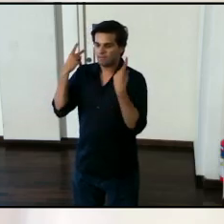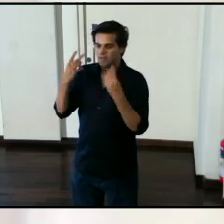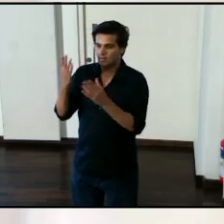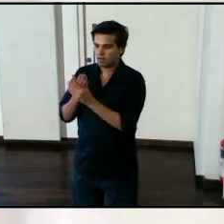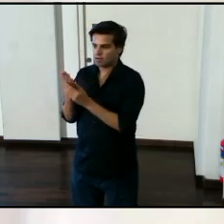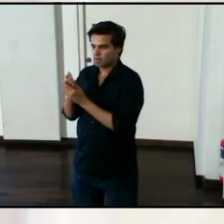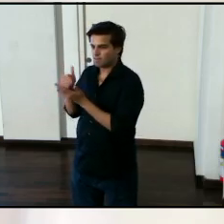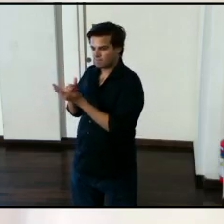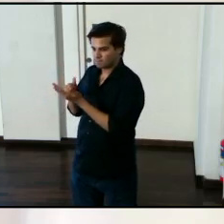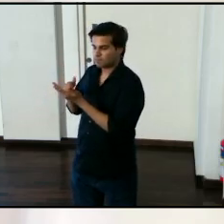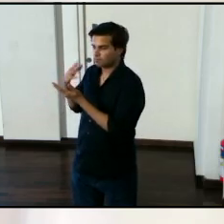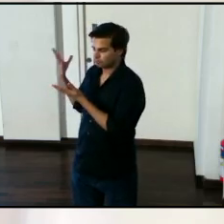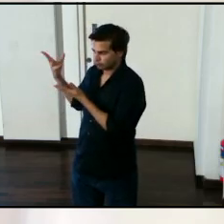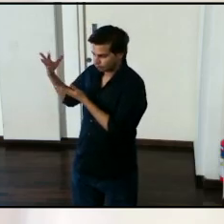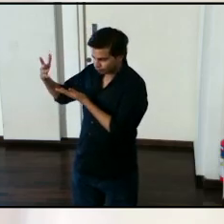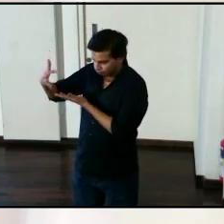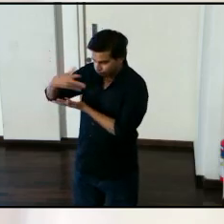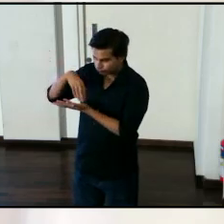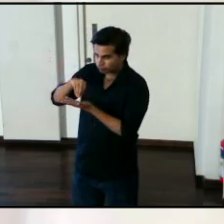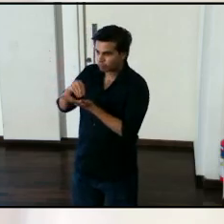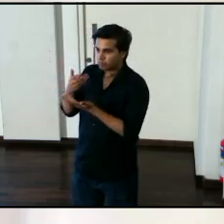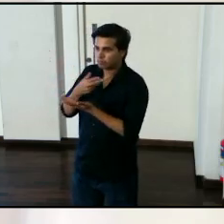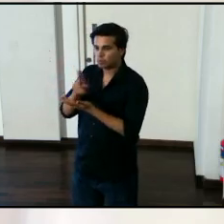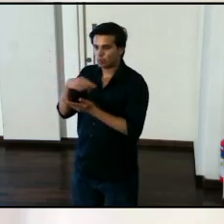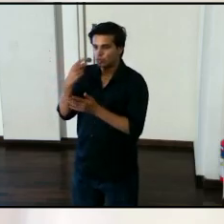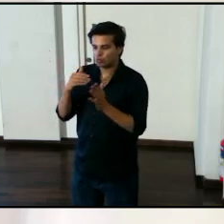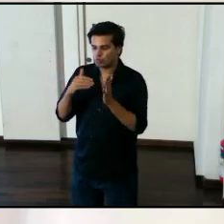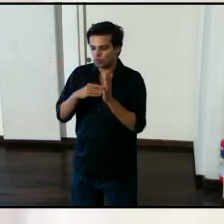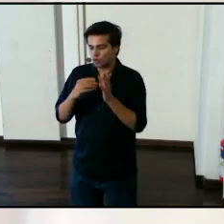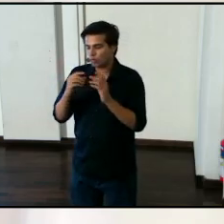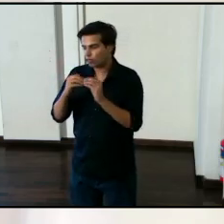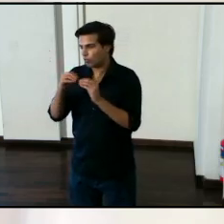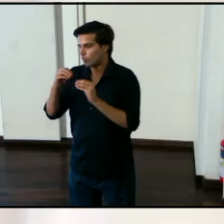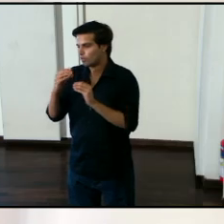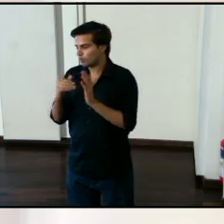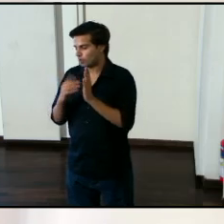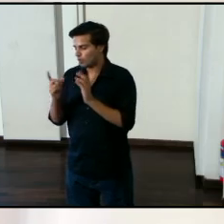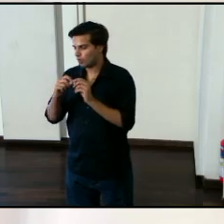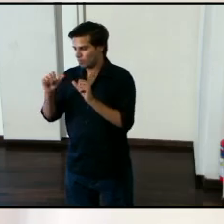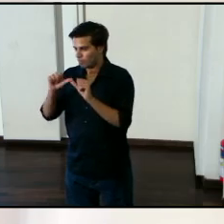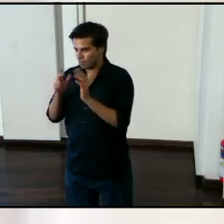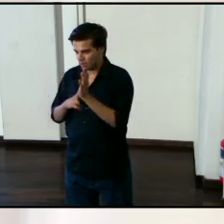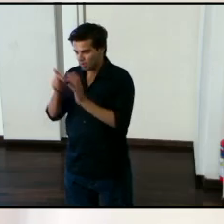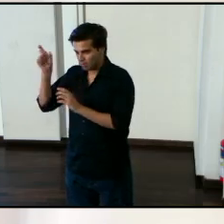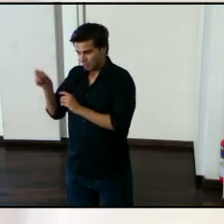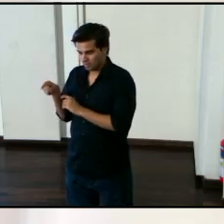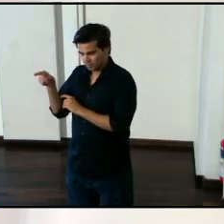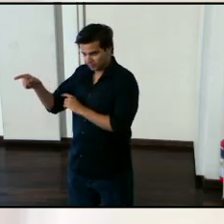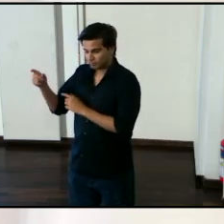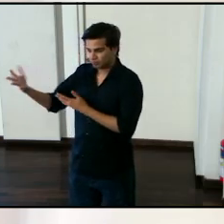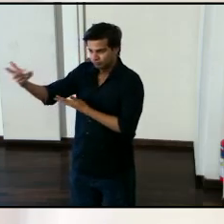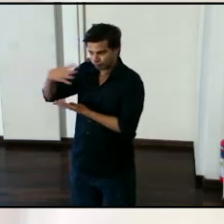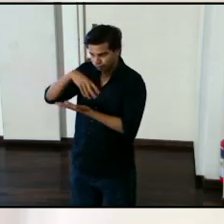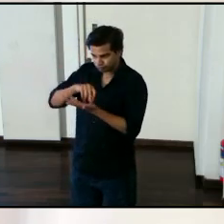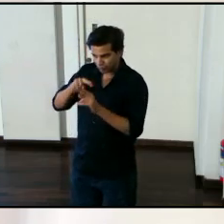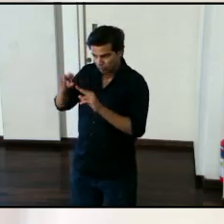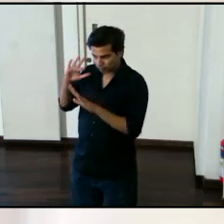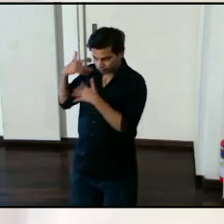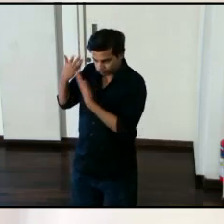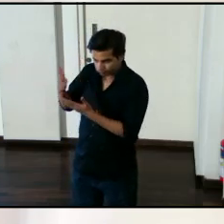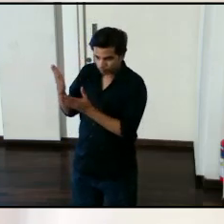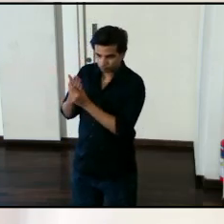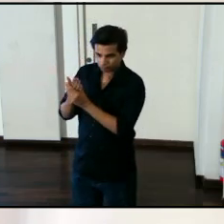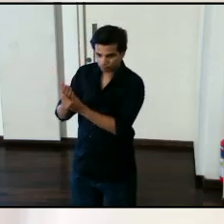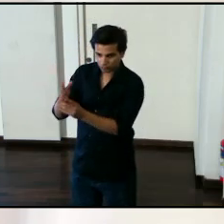that's been put together by Zuban, which is a feminist publisher, and